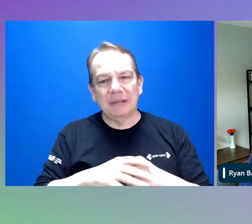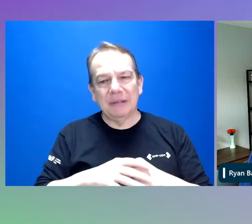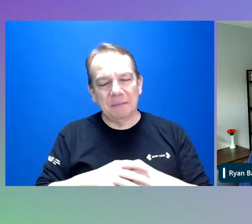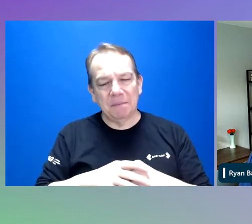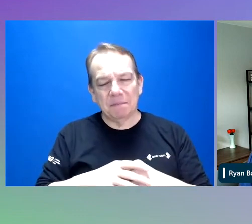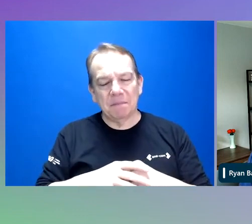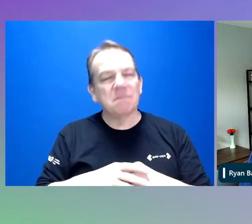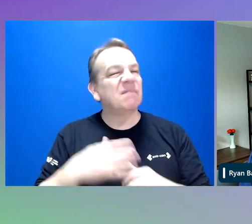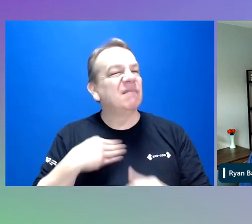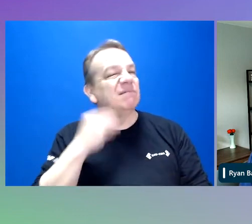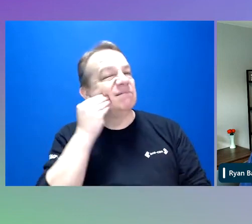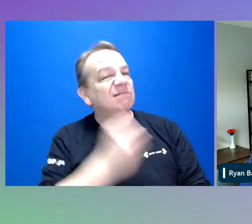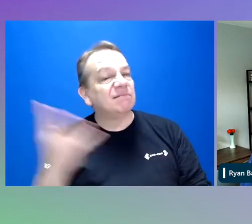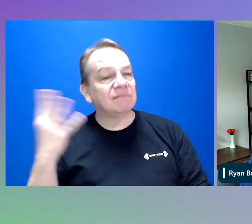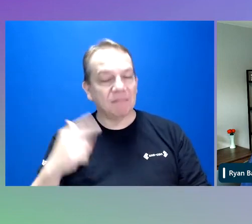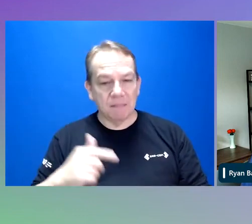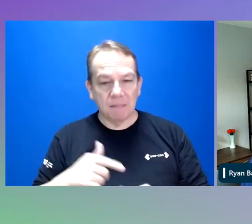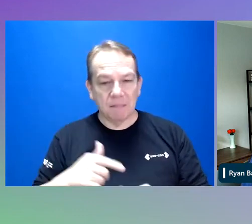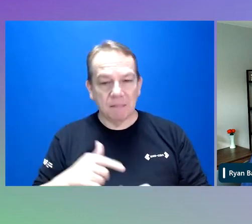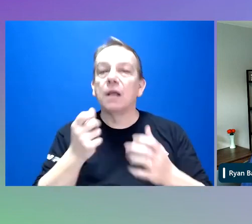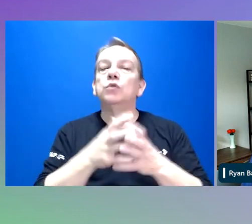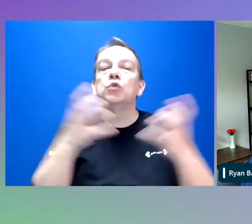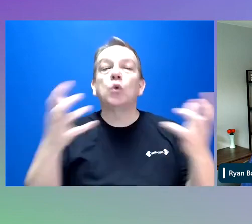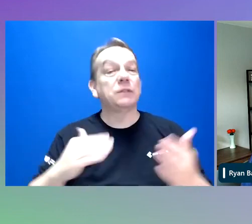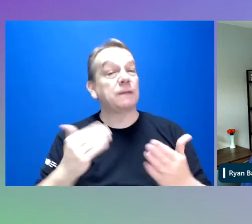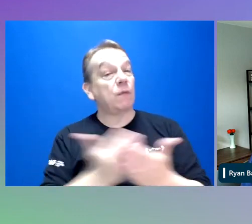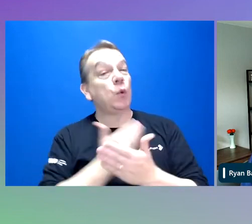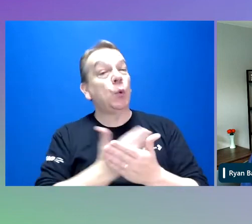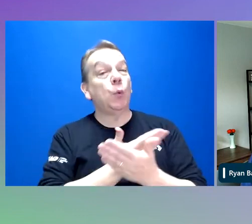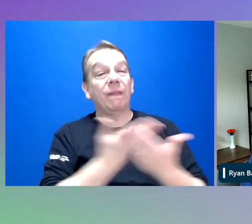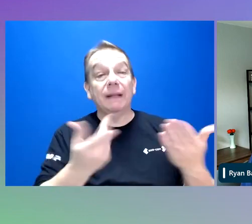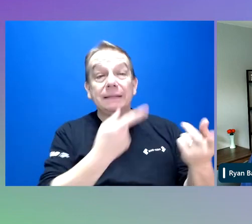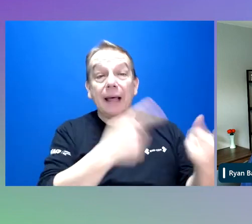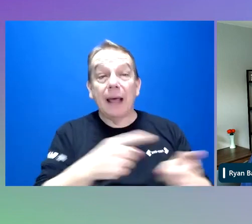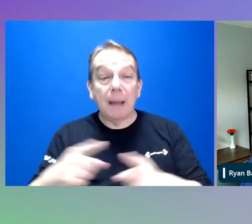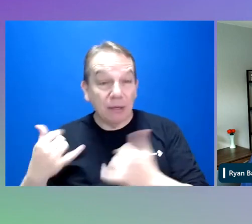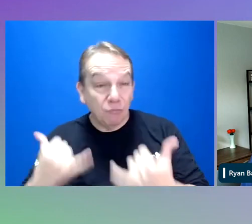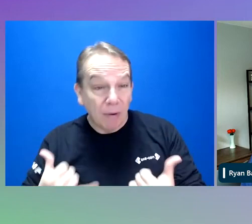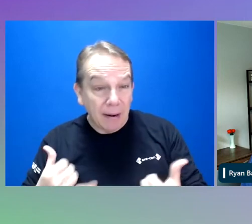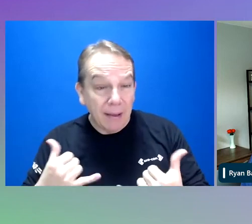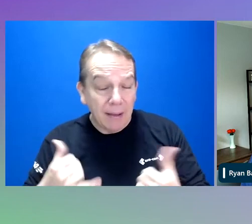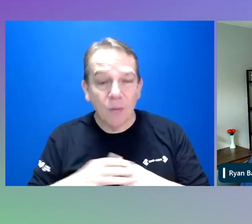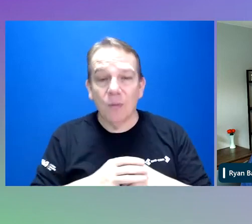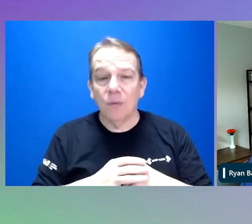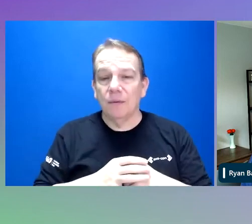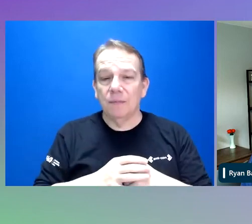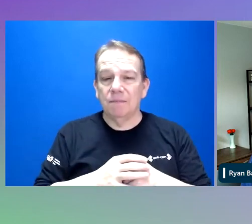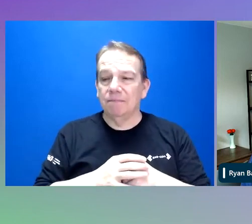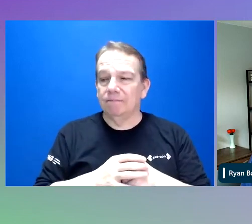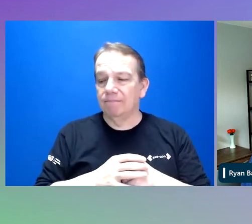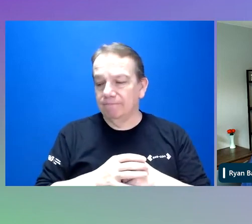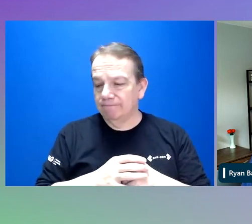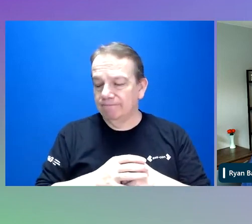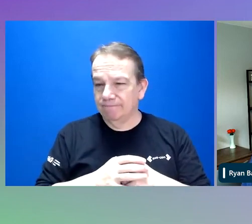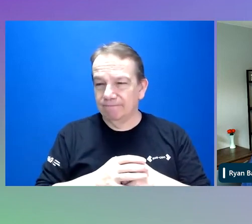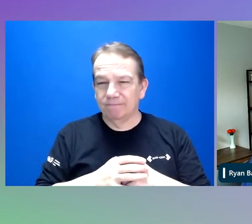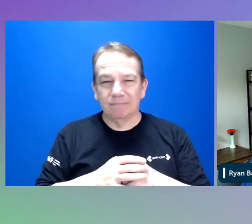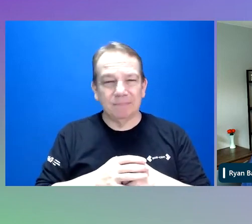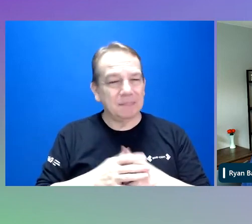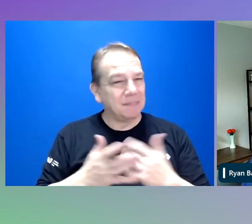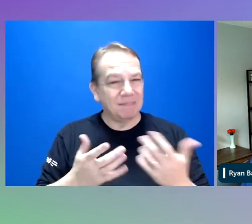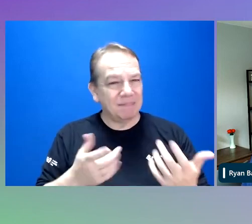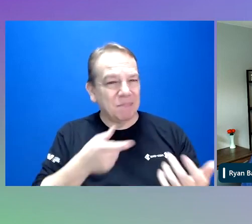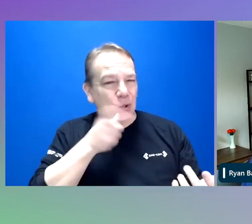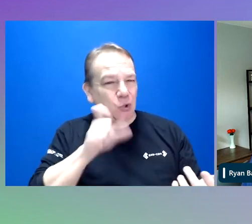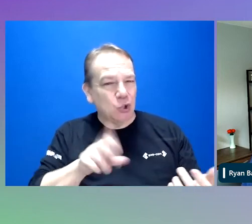about, so much of the new stuff that comes along is stuff that shouldn't